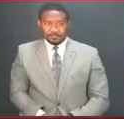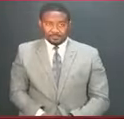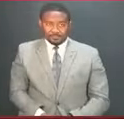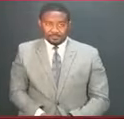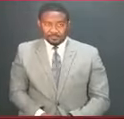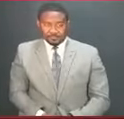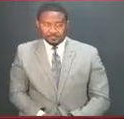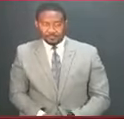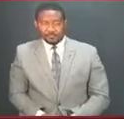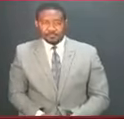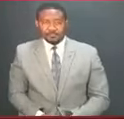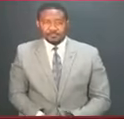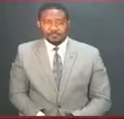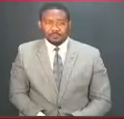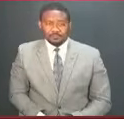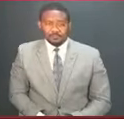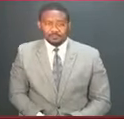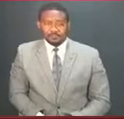the motion?